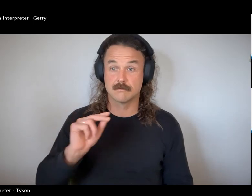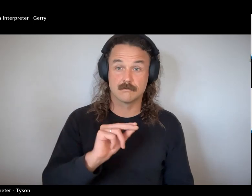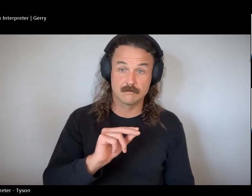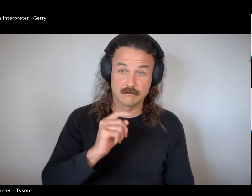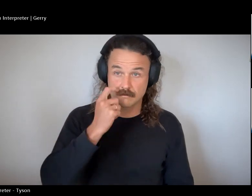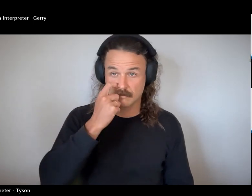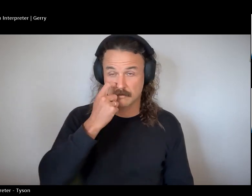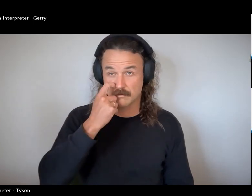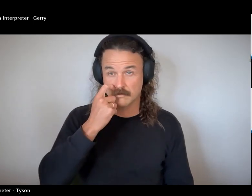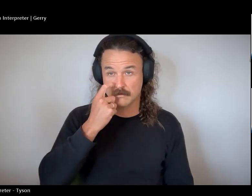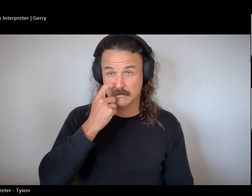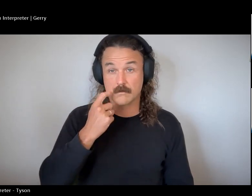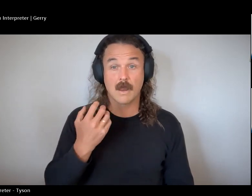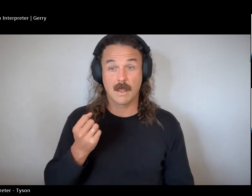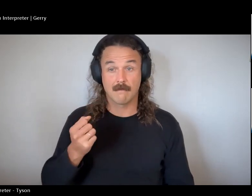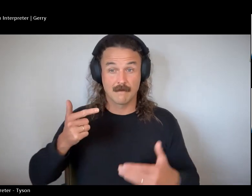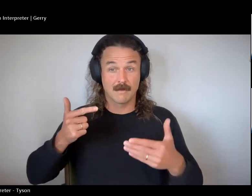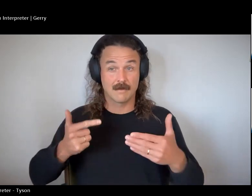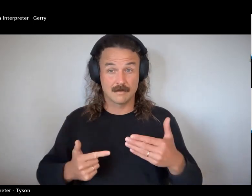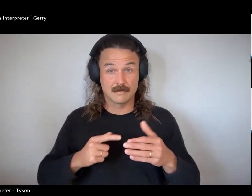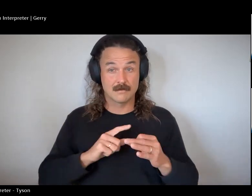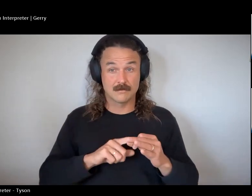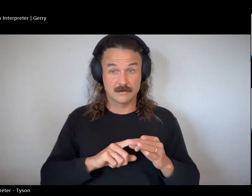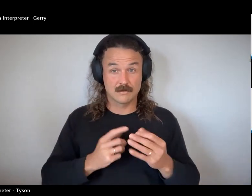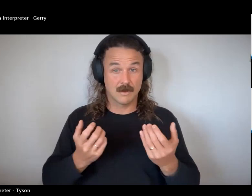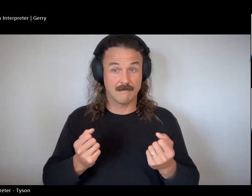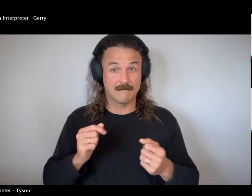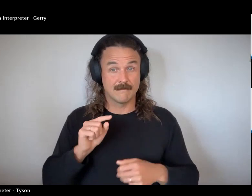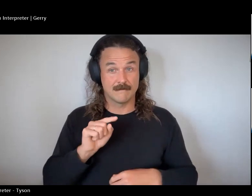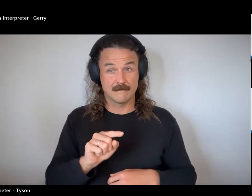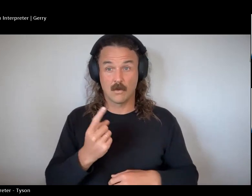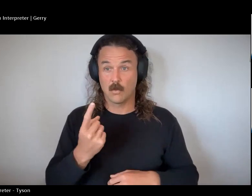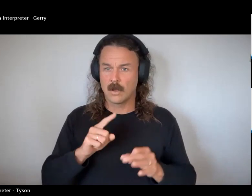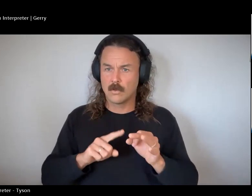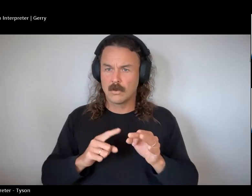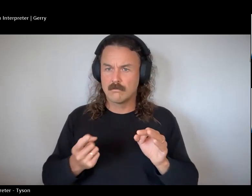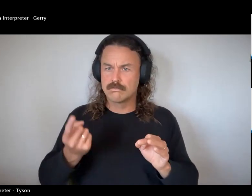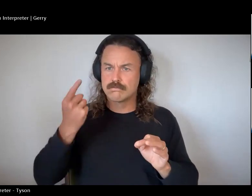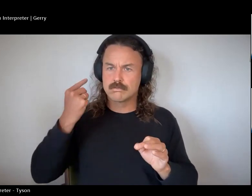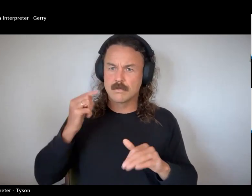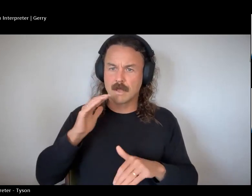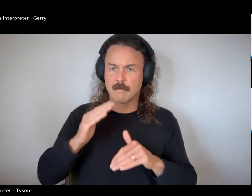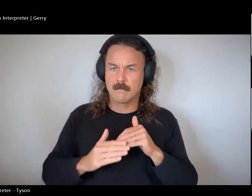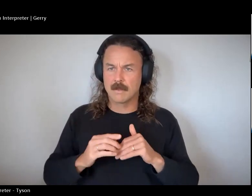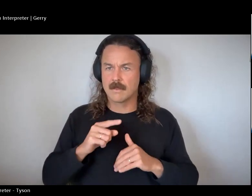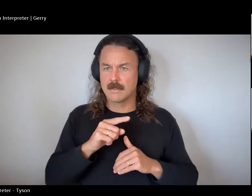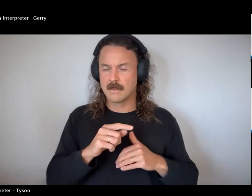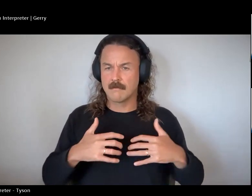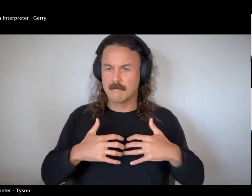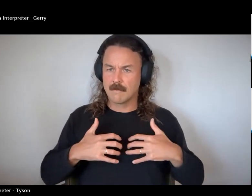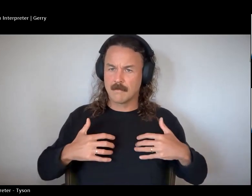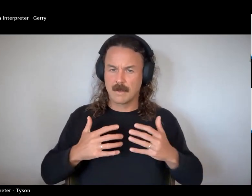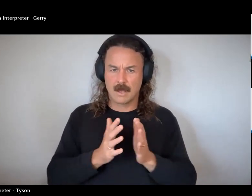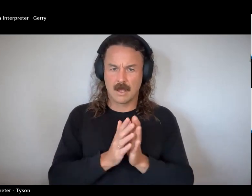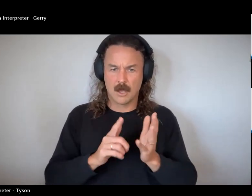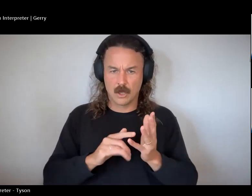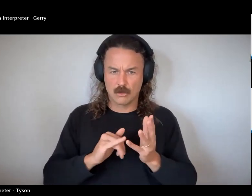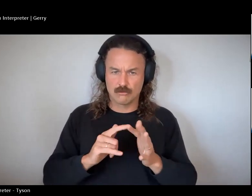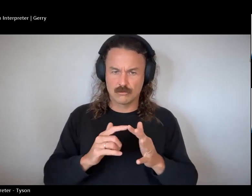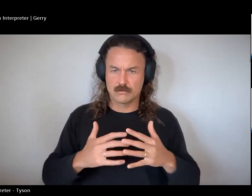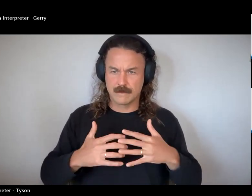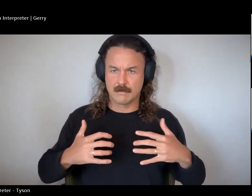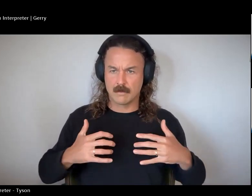she has made a list of questions, and there was a question very early on about whether we use the framework, and I think the implicit question was about whether it can